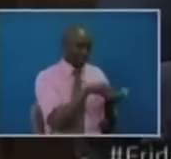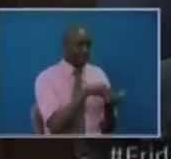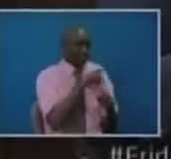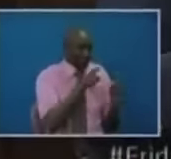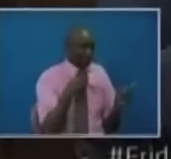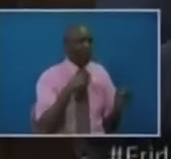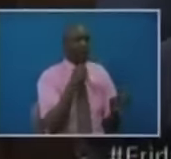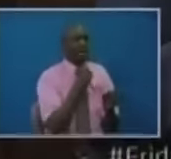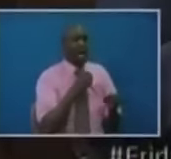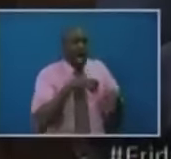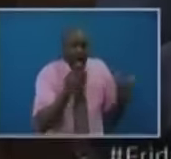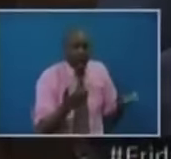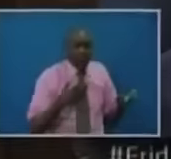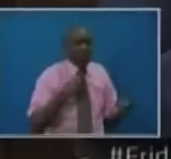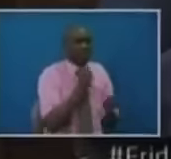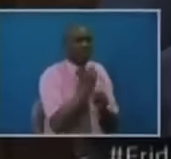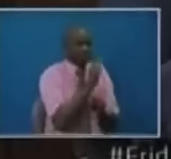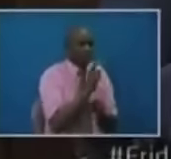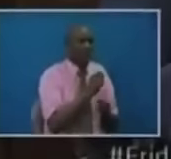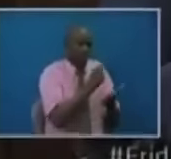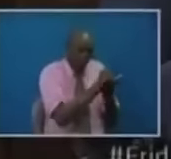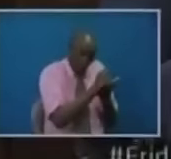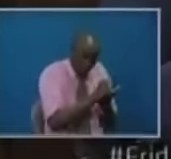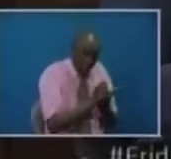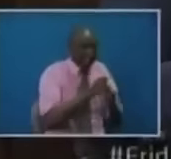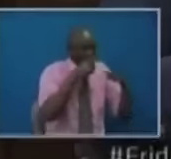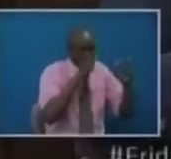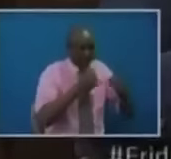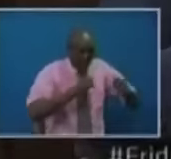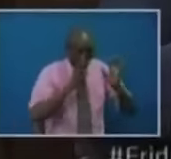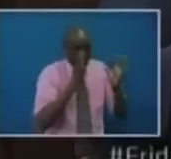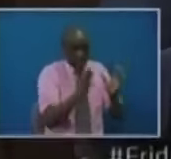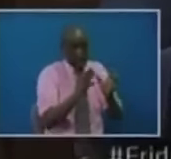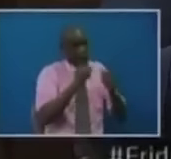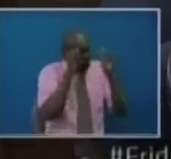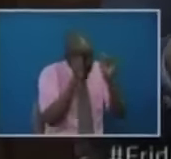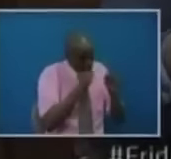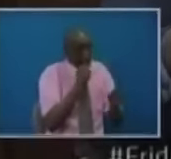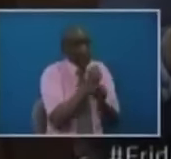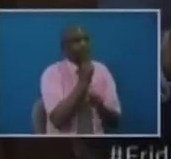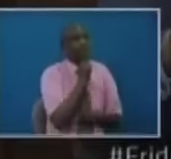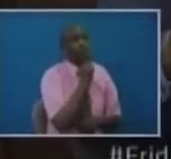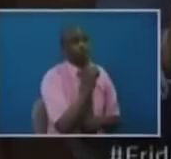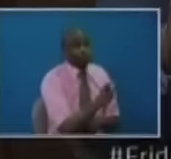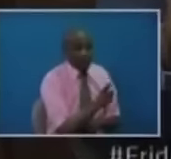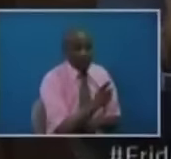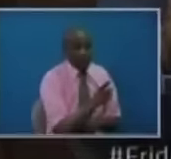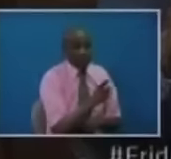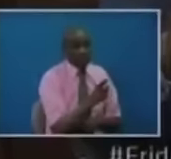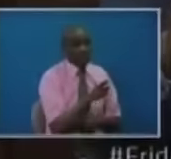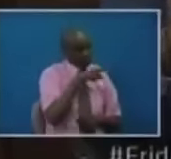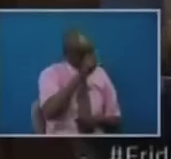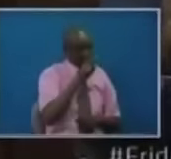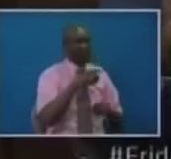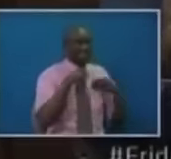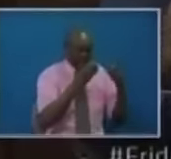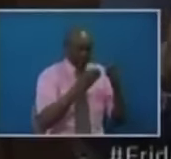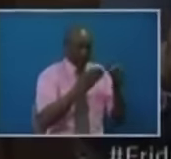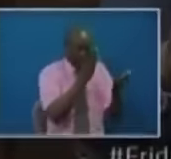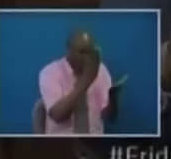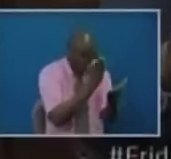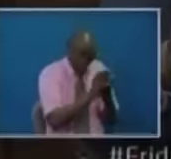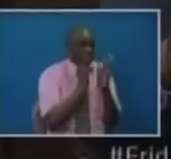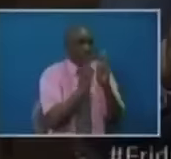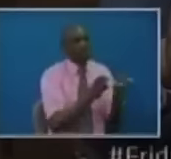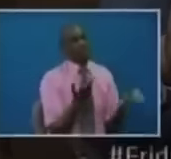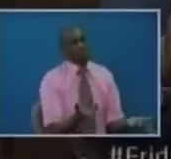do we ensure that we have auditors who are quite independent and can also ensure that they give accurate